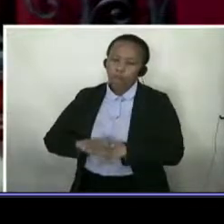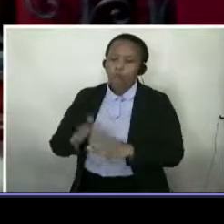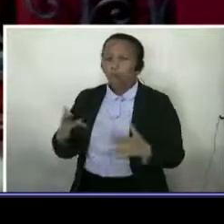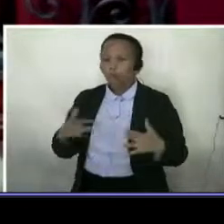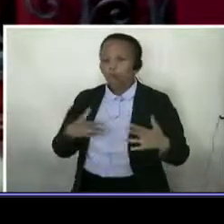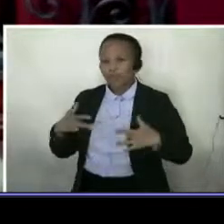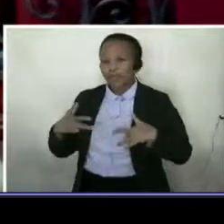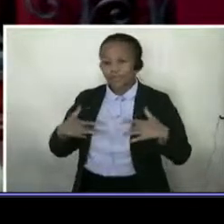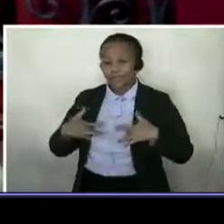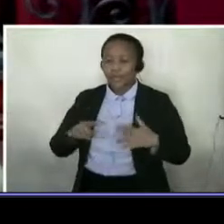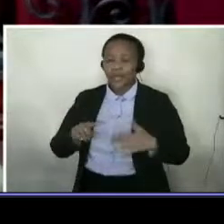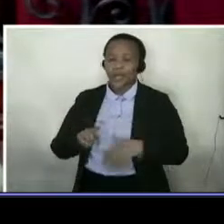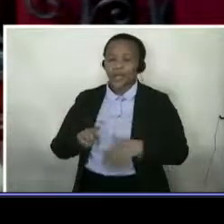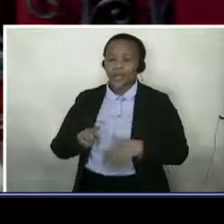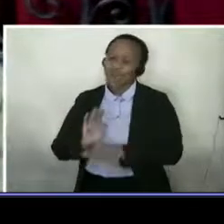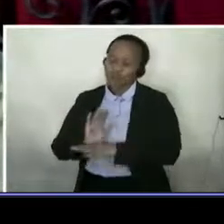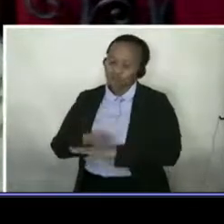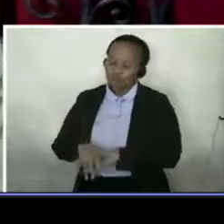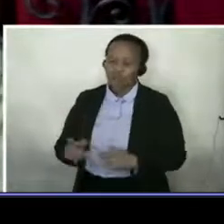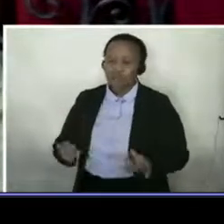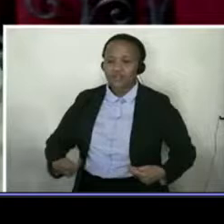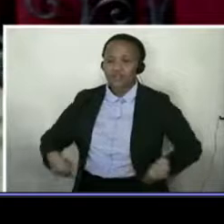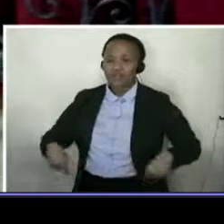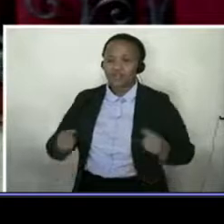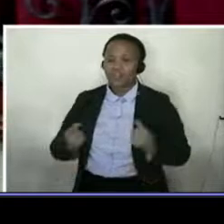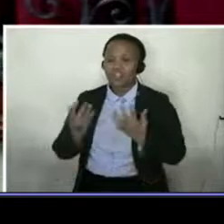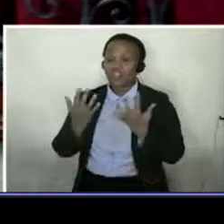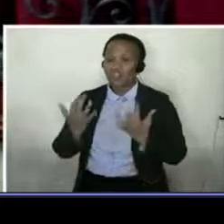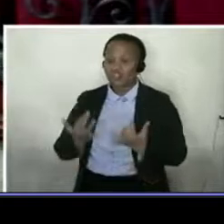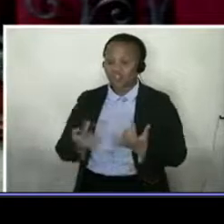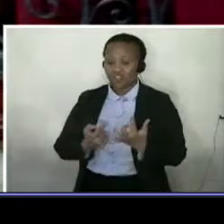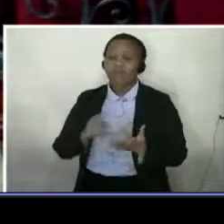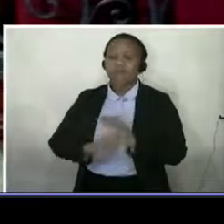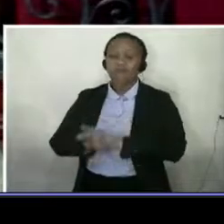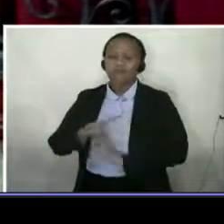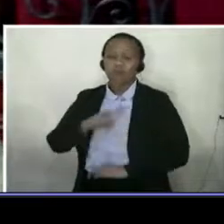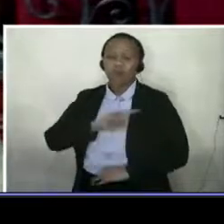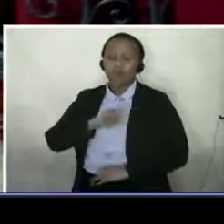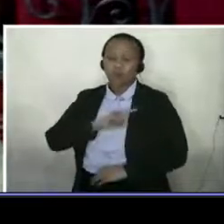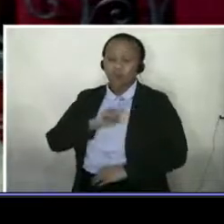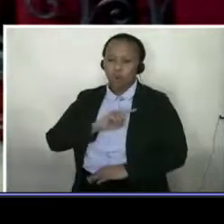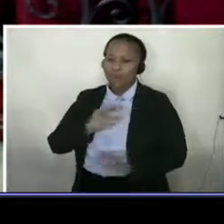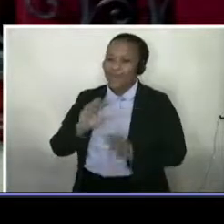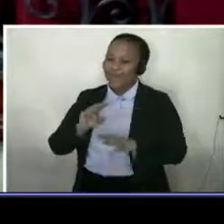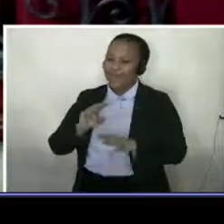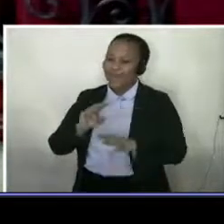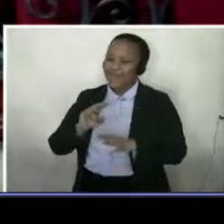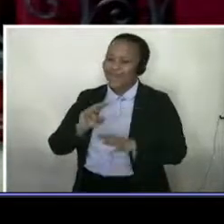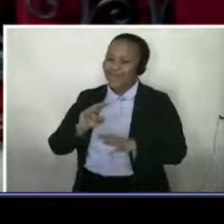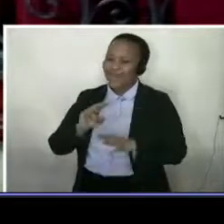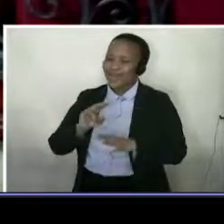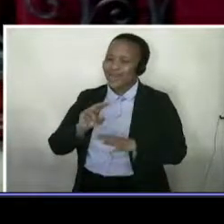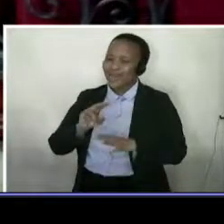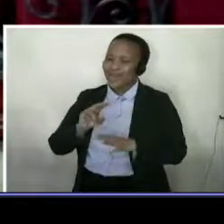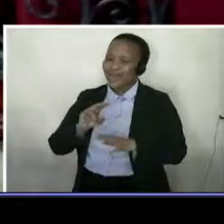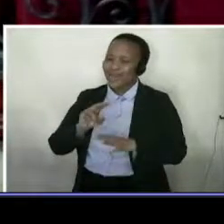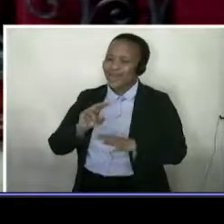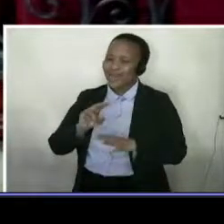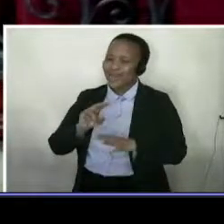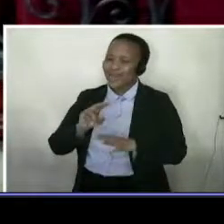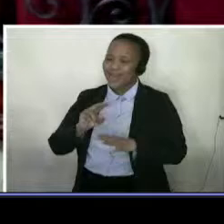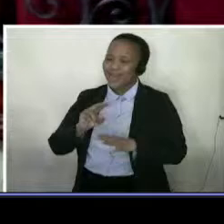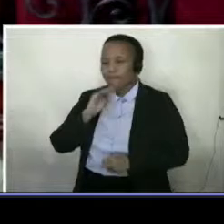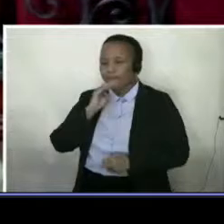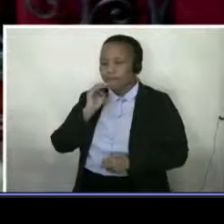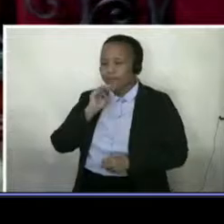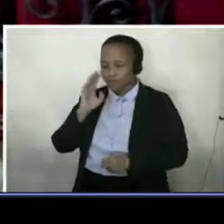of these irregular spendings to Treasury, they fail to provide the necessary supporting documents. Accounting officers of departments do this knowing